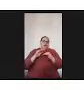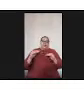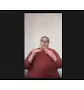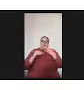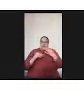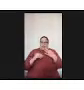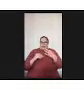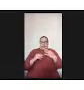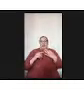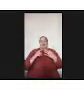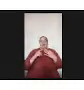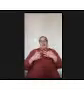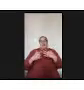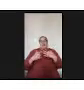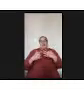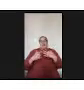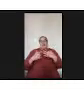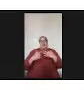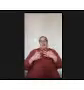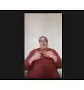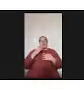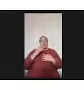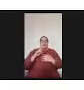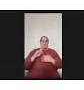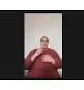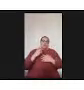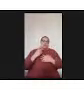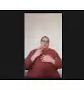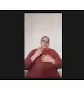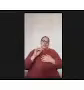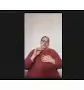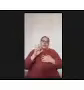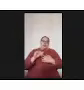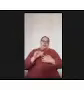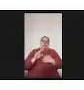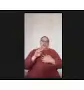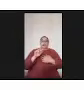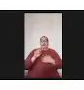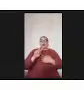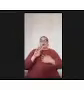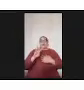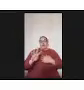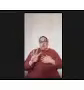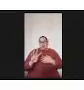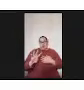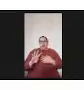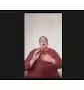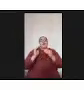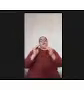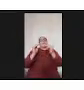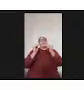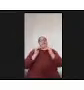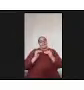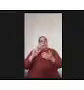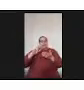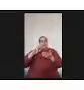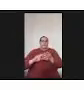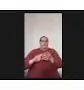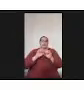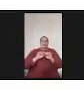is anticipated to be 1st of July 2024. And then approval of